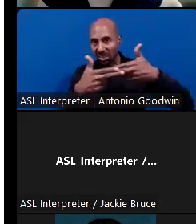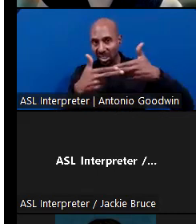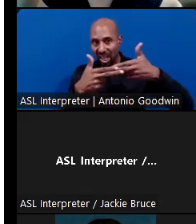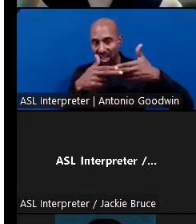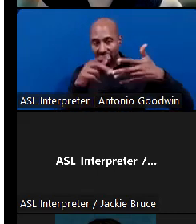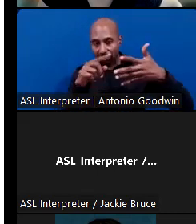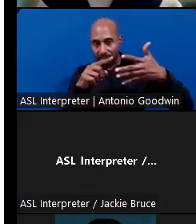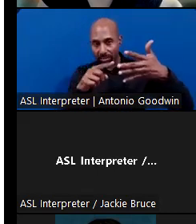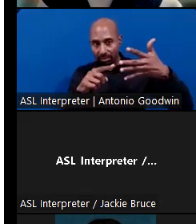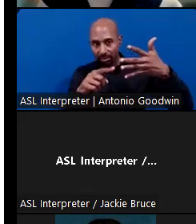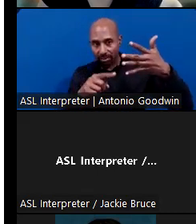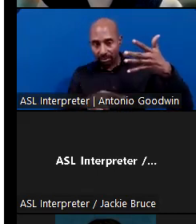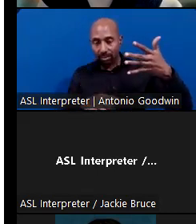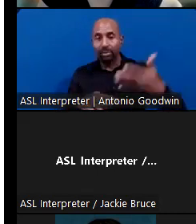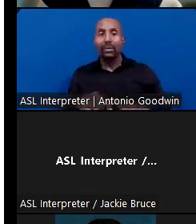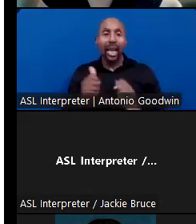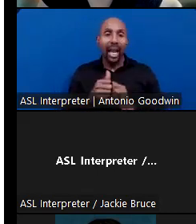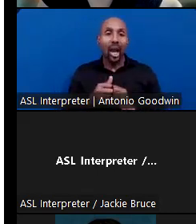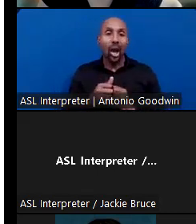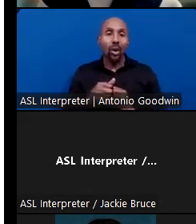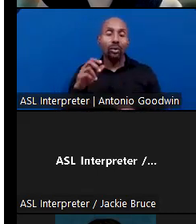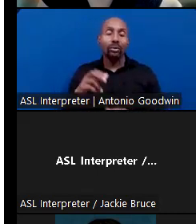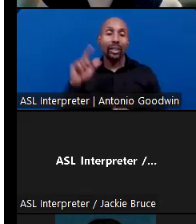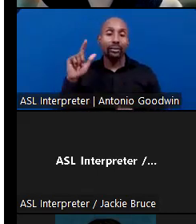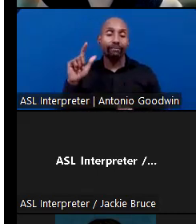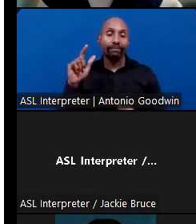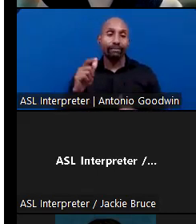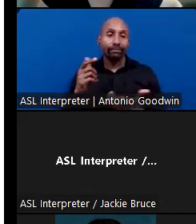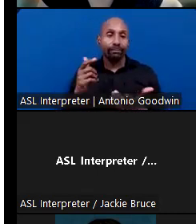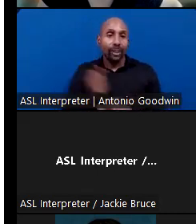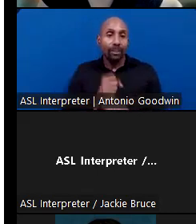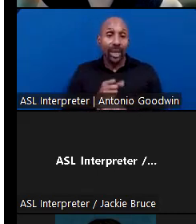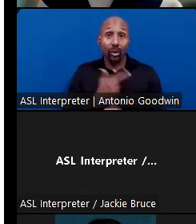it? Apparently we're going to,